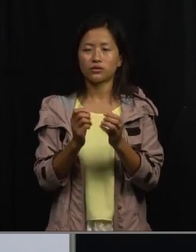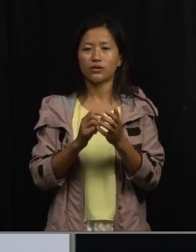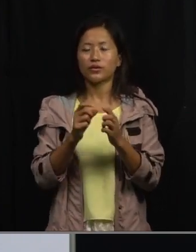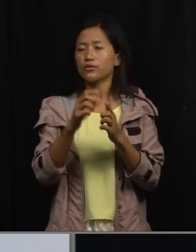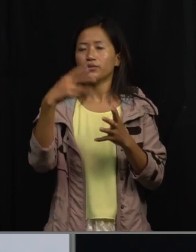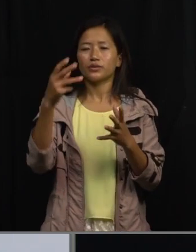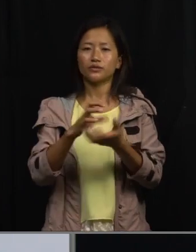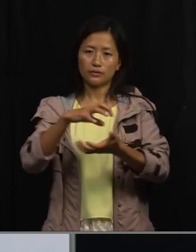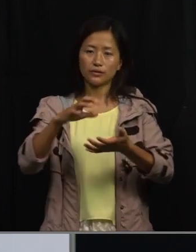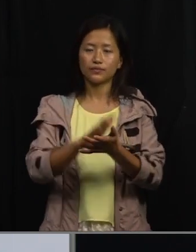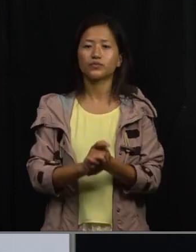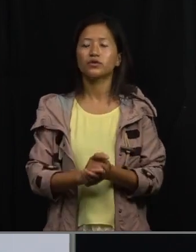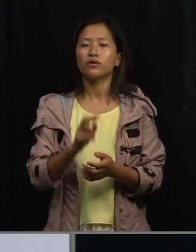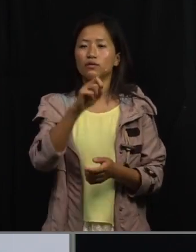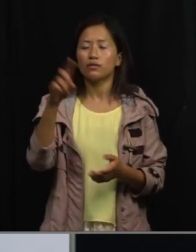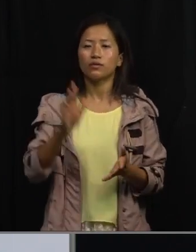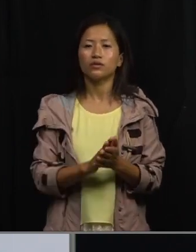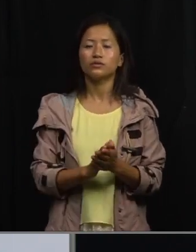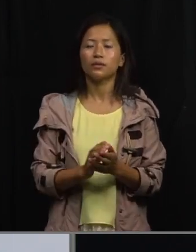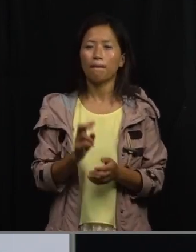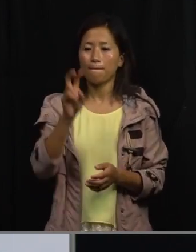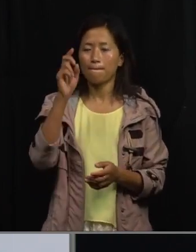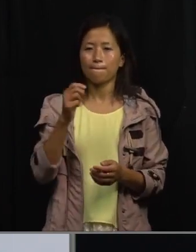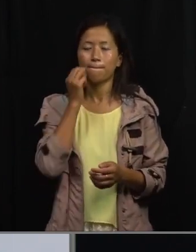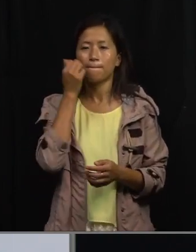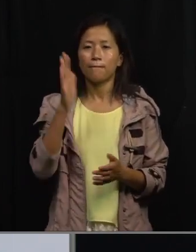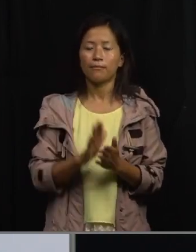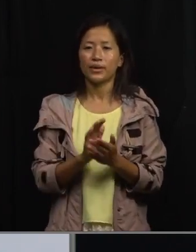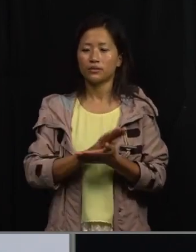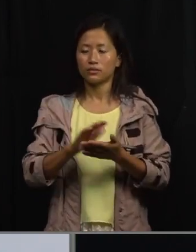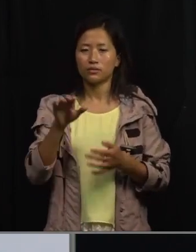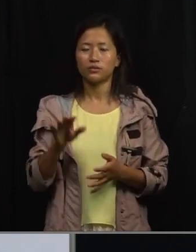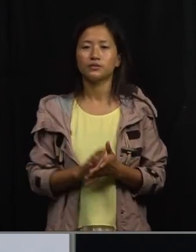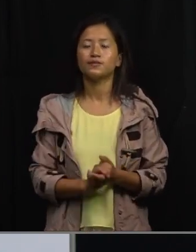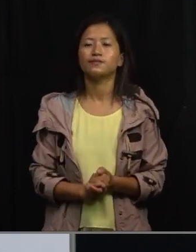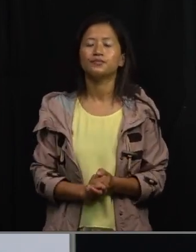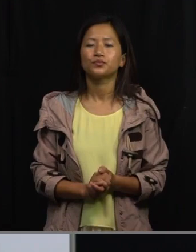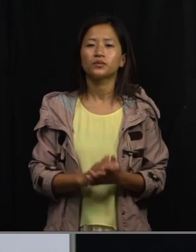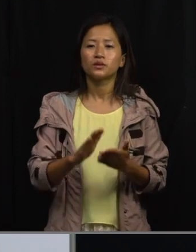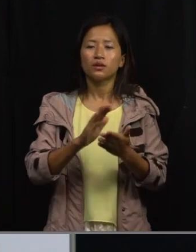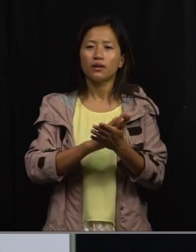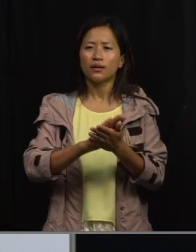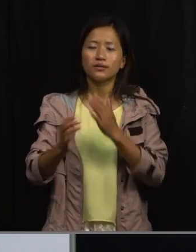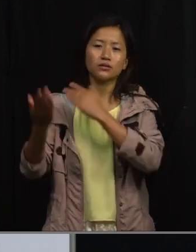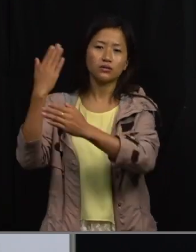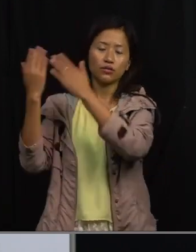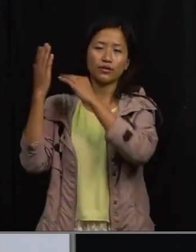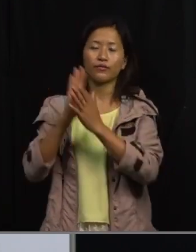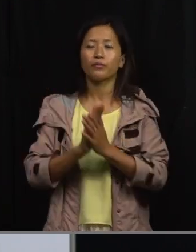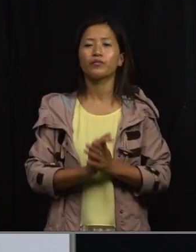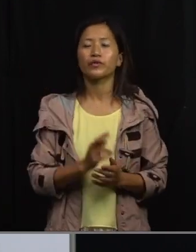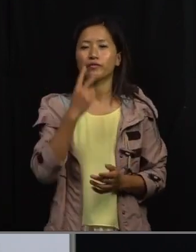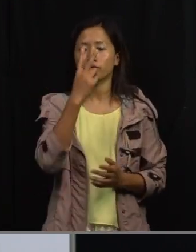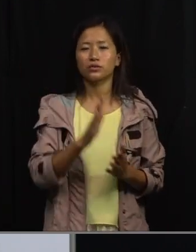something to do with their rights of manhood. And now we will discuss about the historians' view on